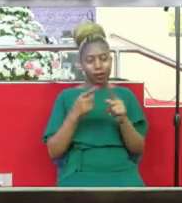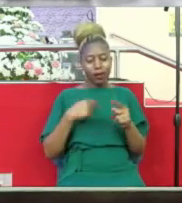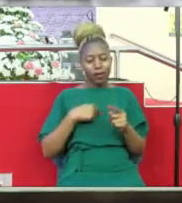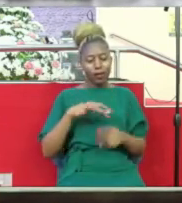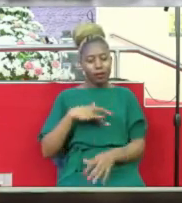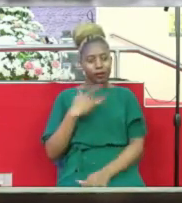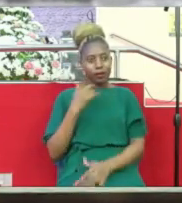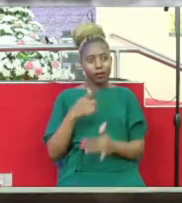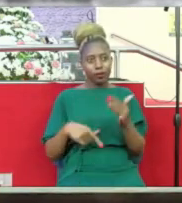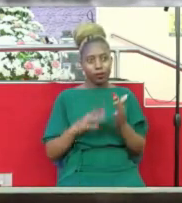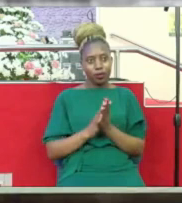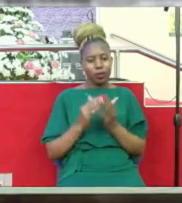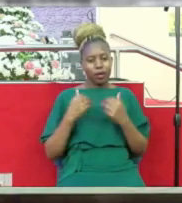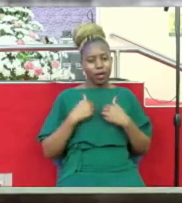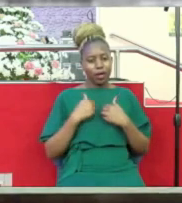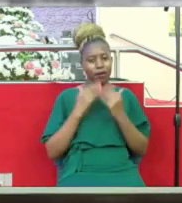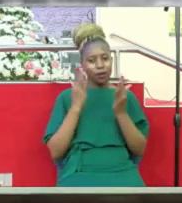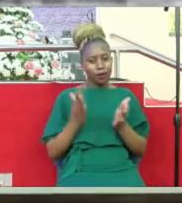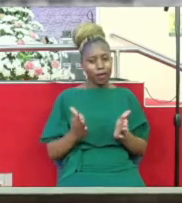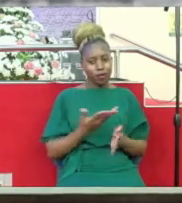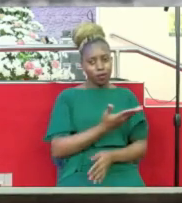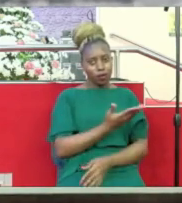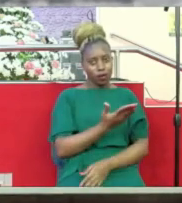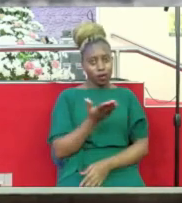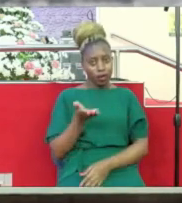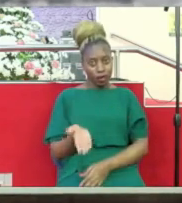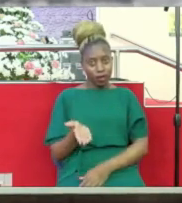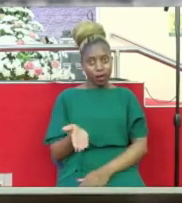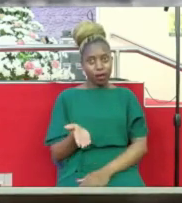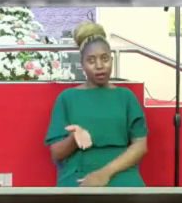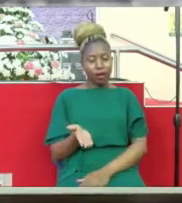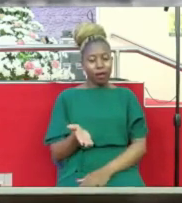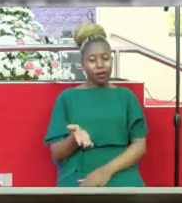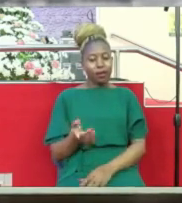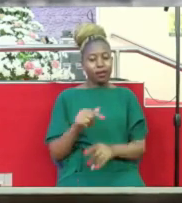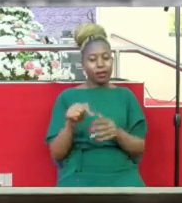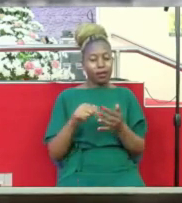that there's somebody here that says this moment,